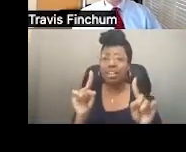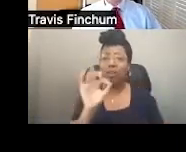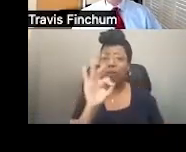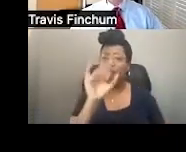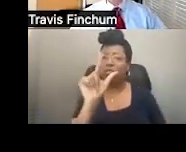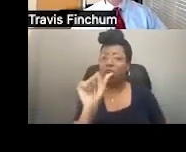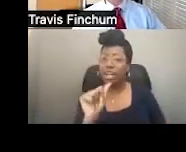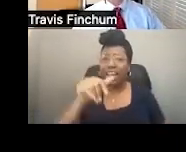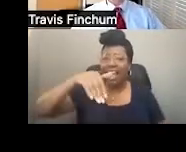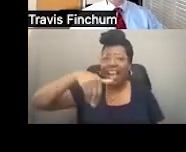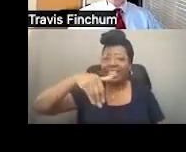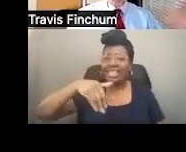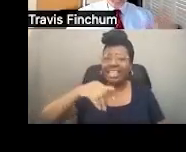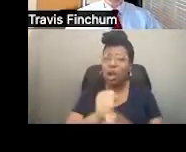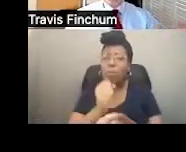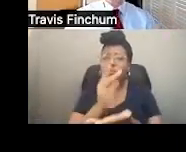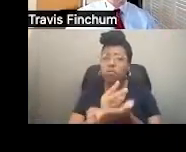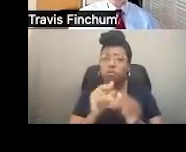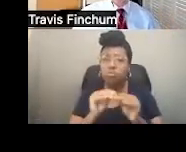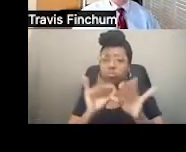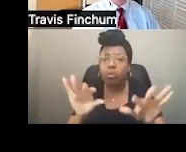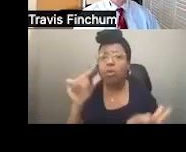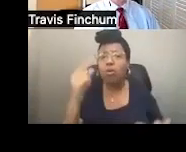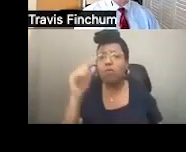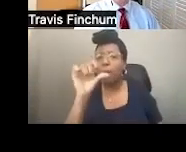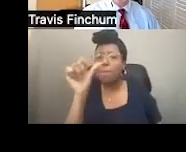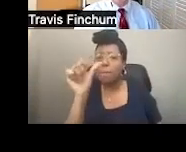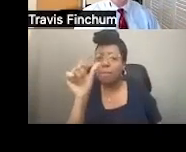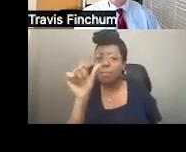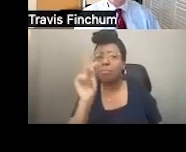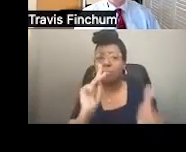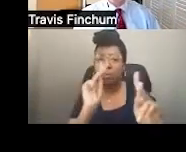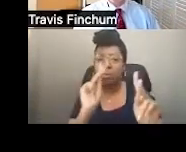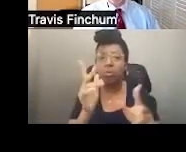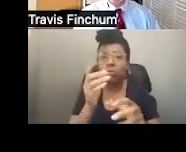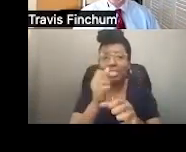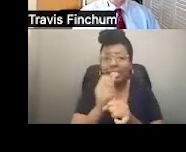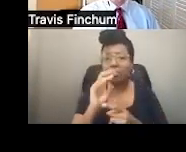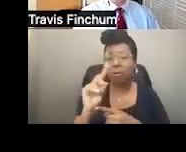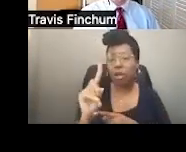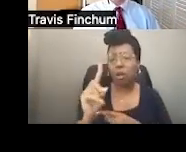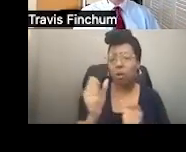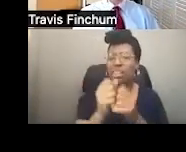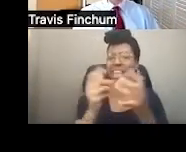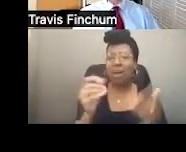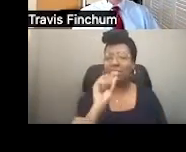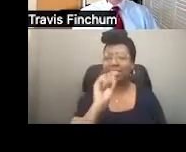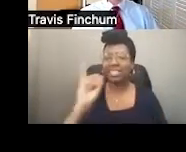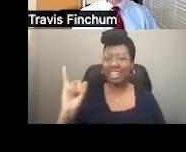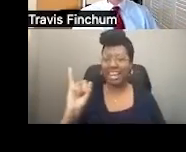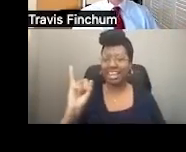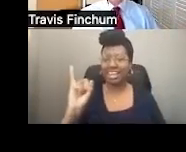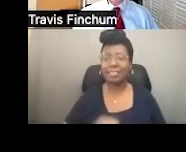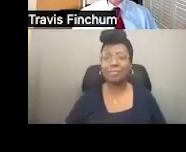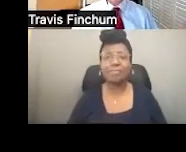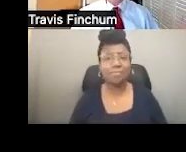like many of the other states have. There still are a handful of states who have not expanded Medicaid to be for individuals who